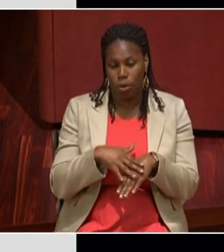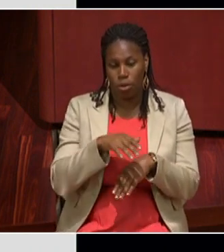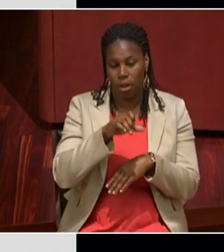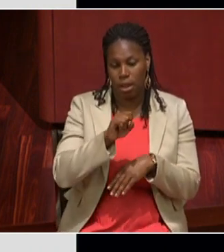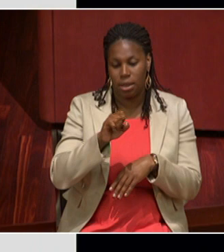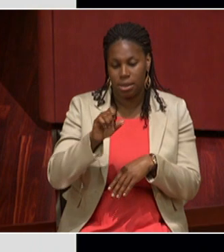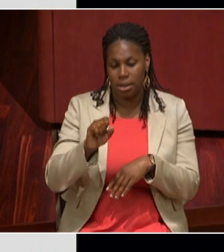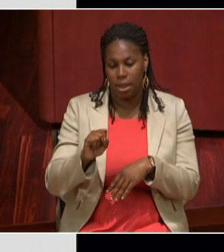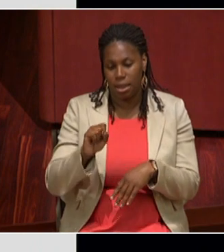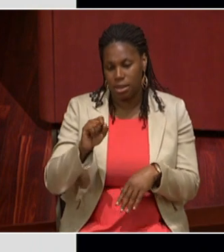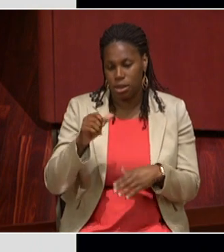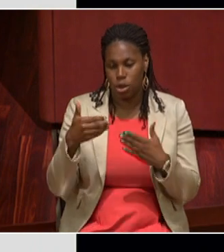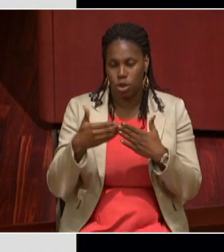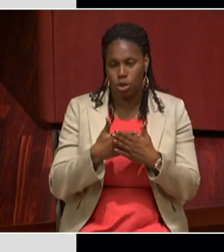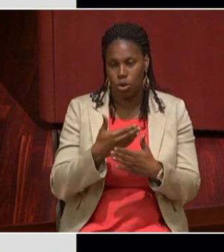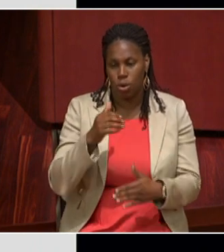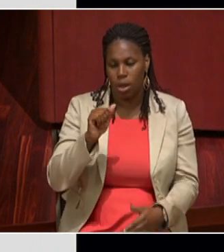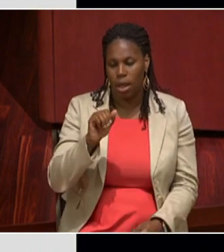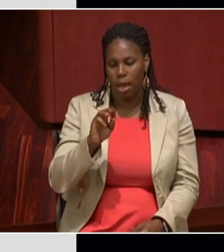New Amsterdam.